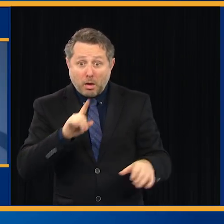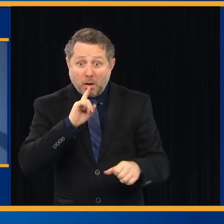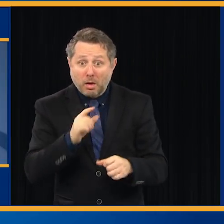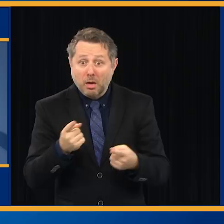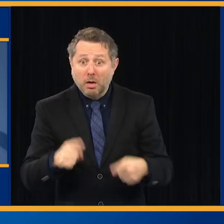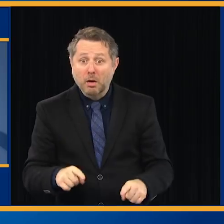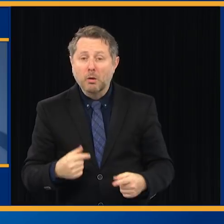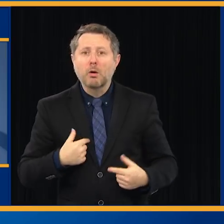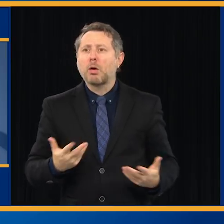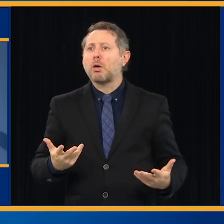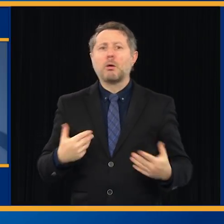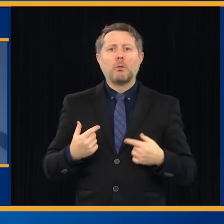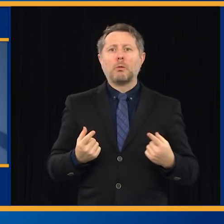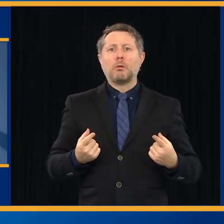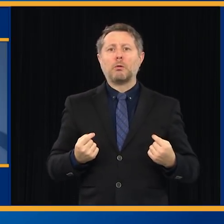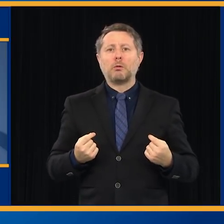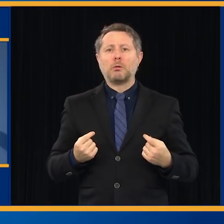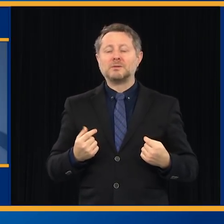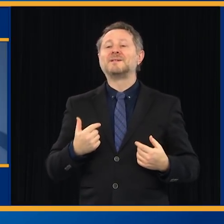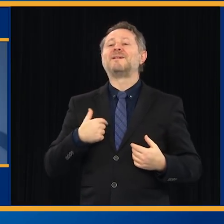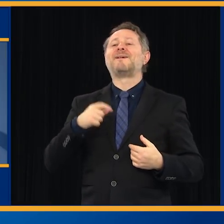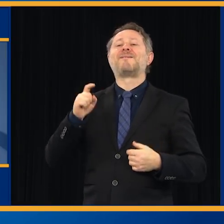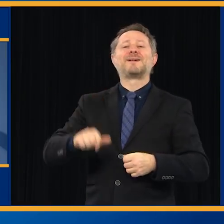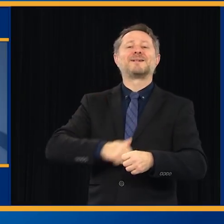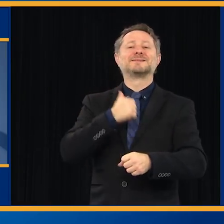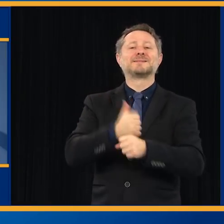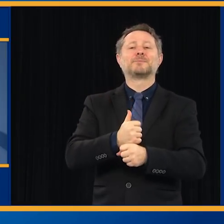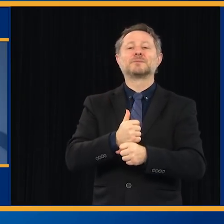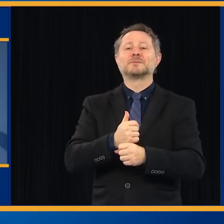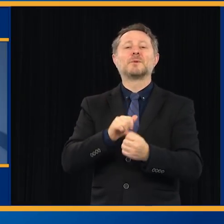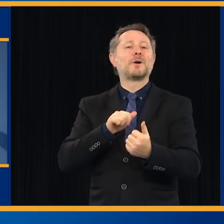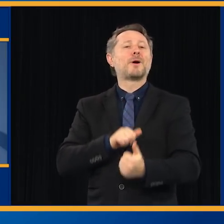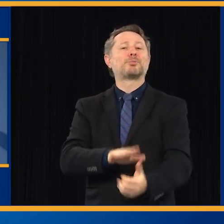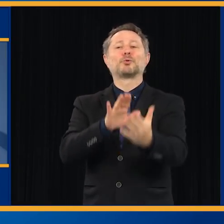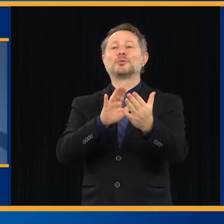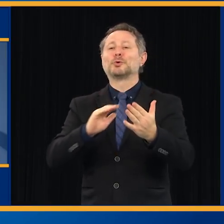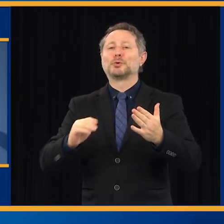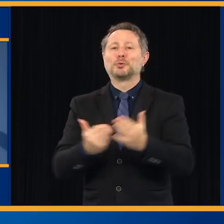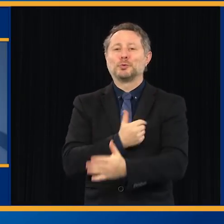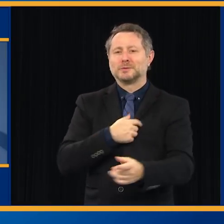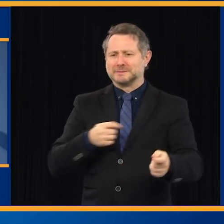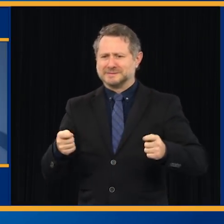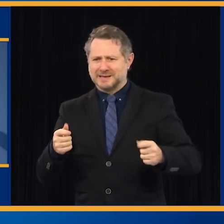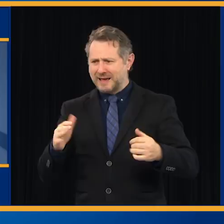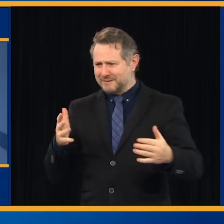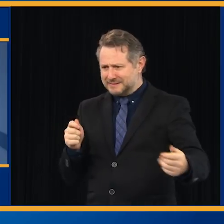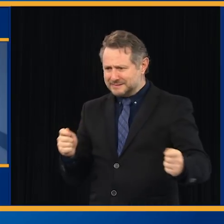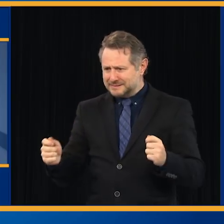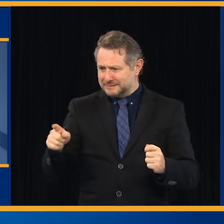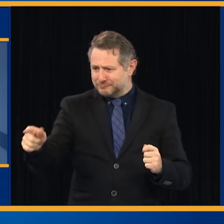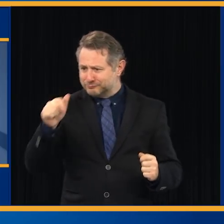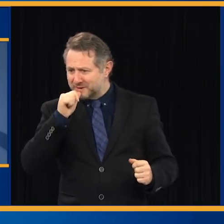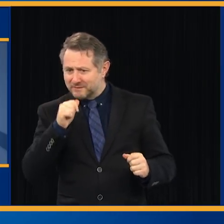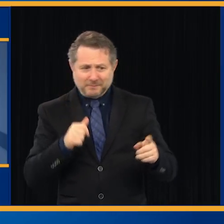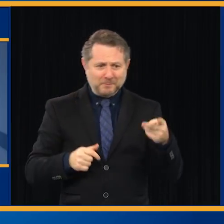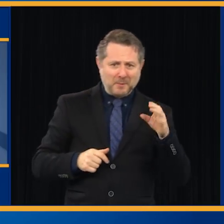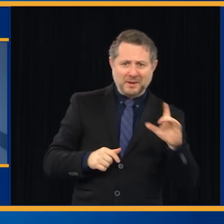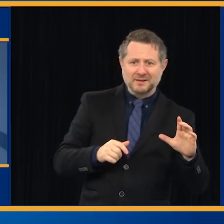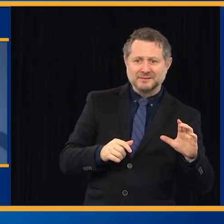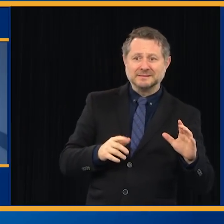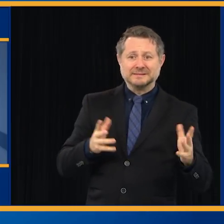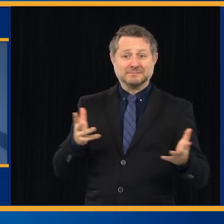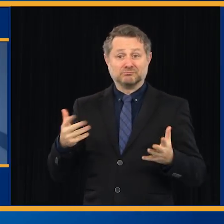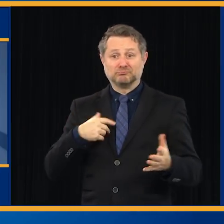back and do what we call the surge and flex management system, where we said to all 176